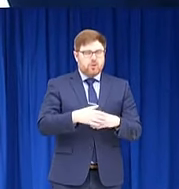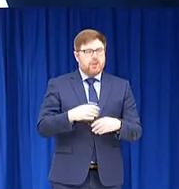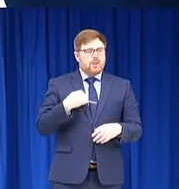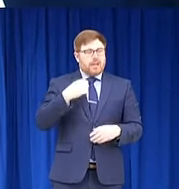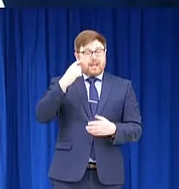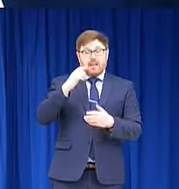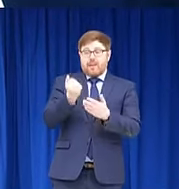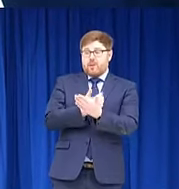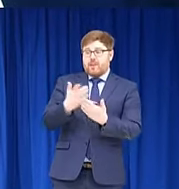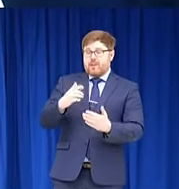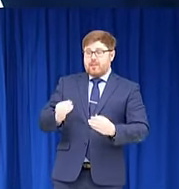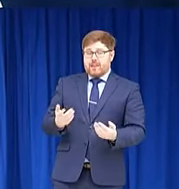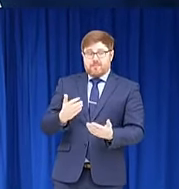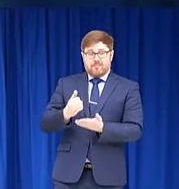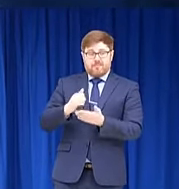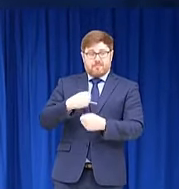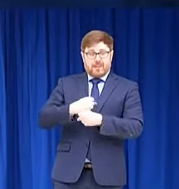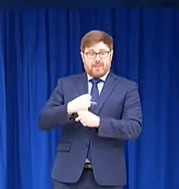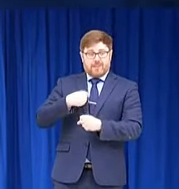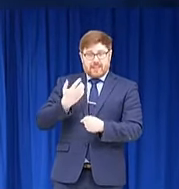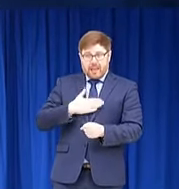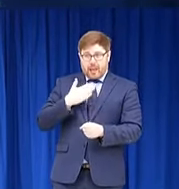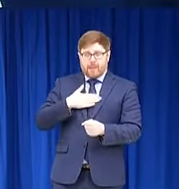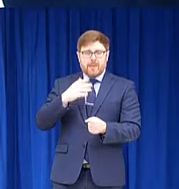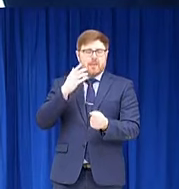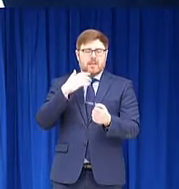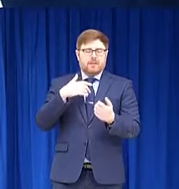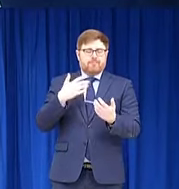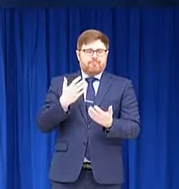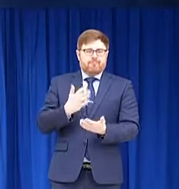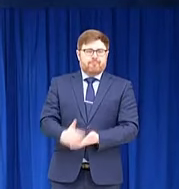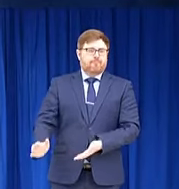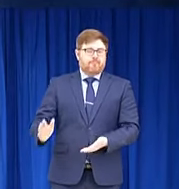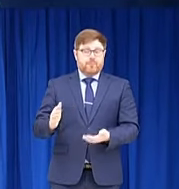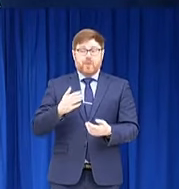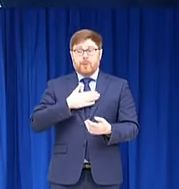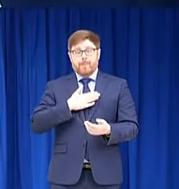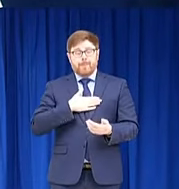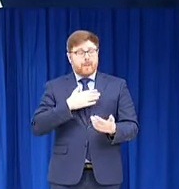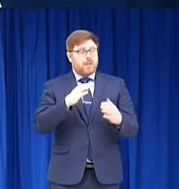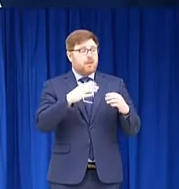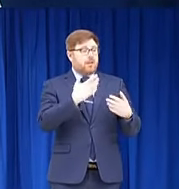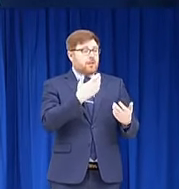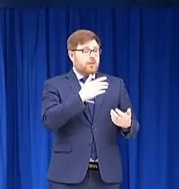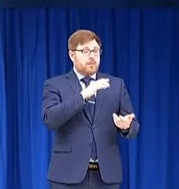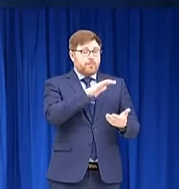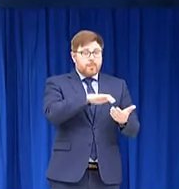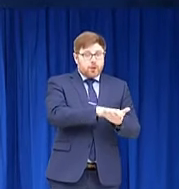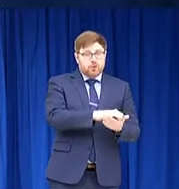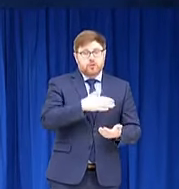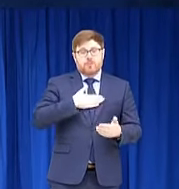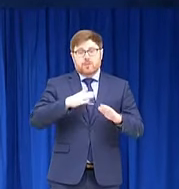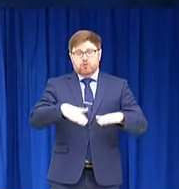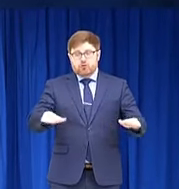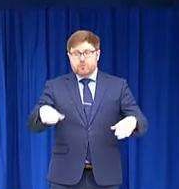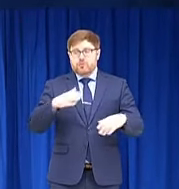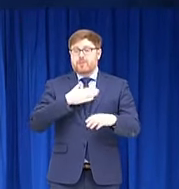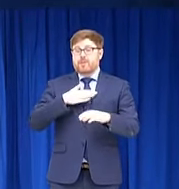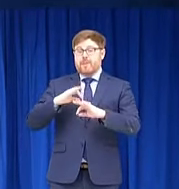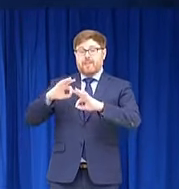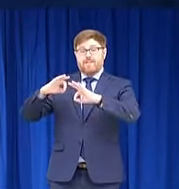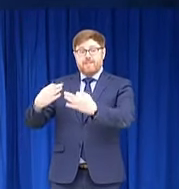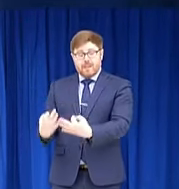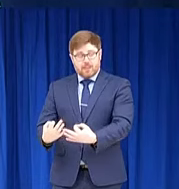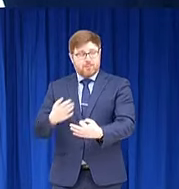deep joy in my life. My marriage, my children, extended family, lifelong friends, my